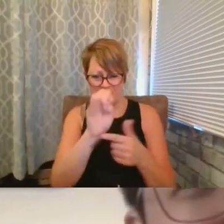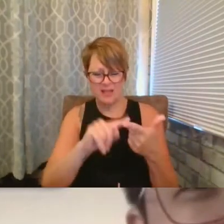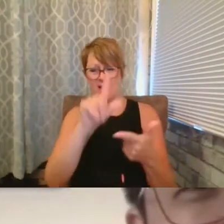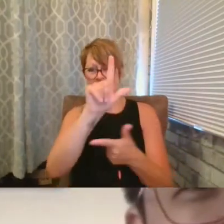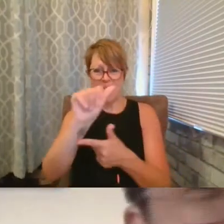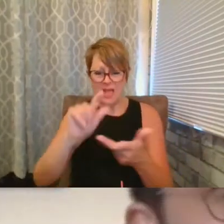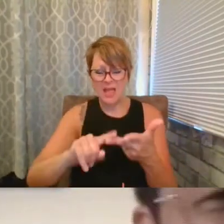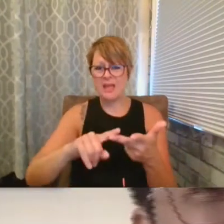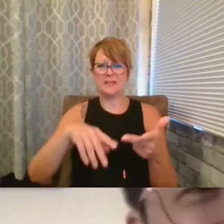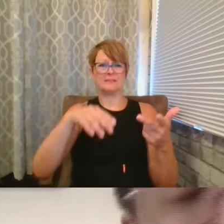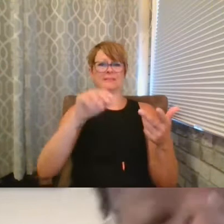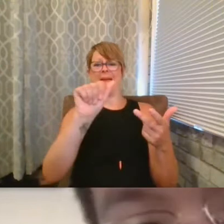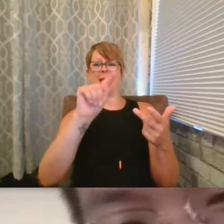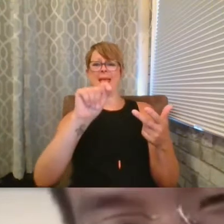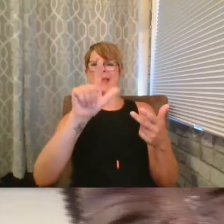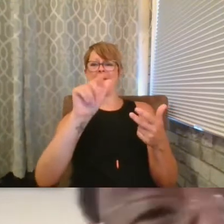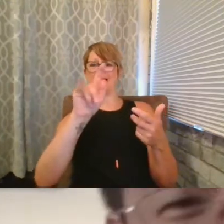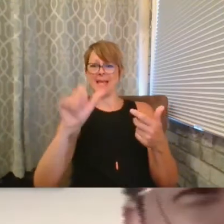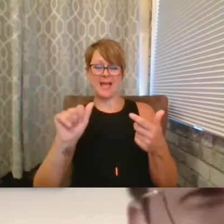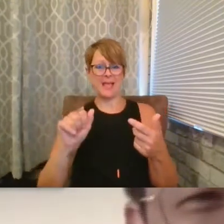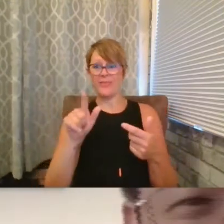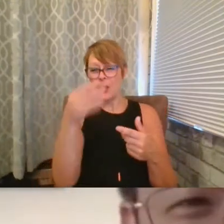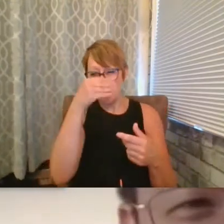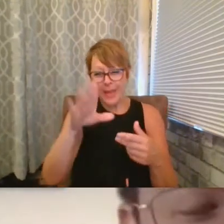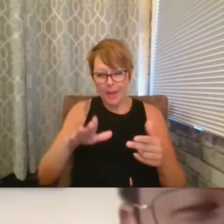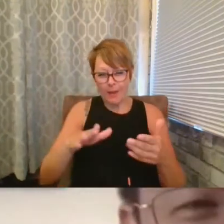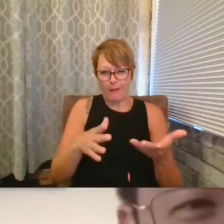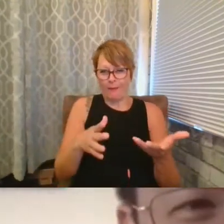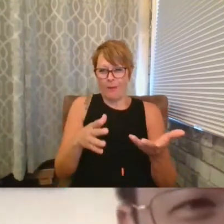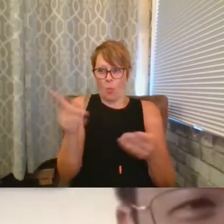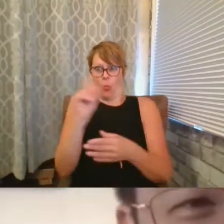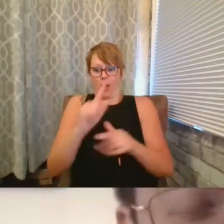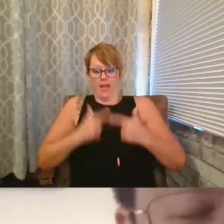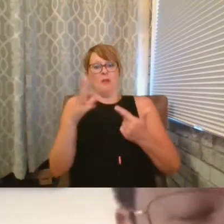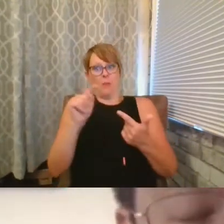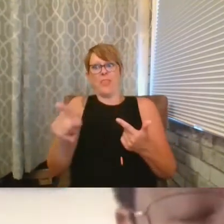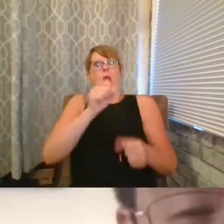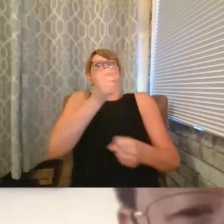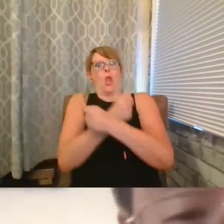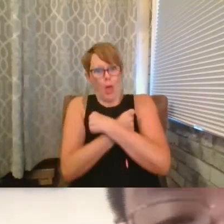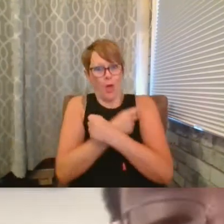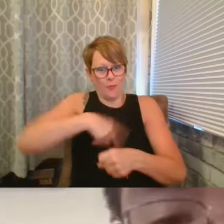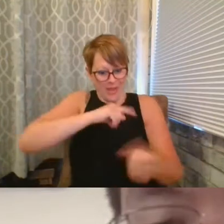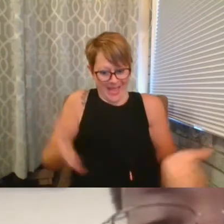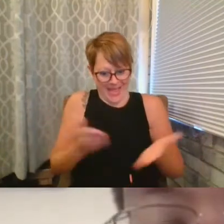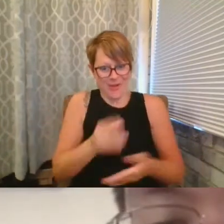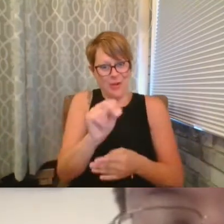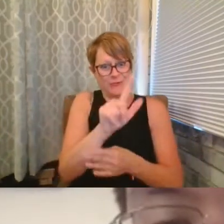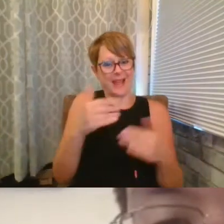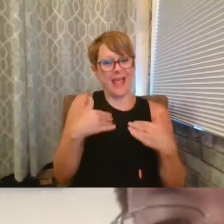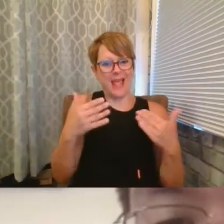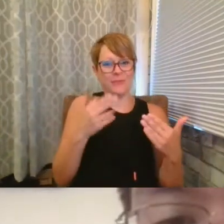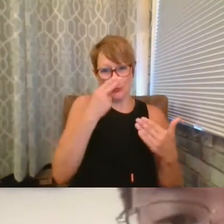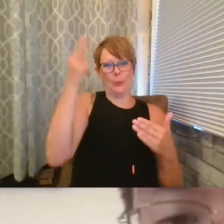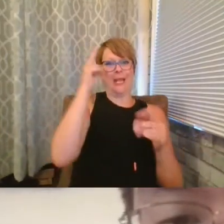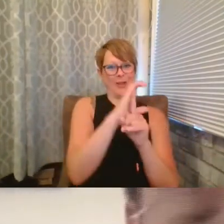really care where we are, but they actually love that we're in Newfoundland, or have that kind of culture, because it's so different from like